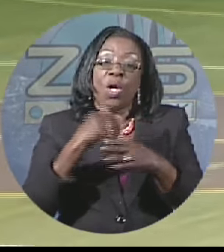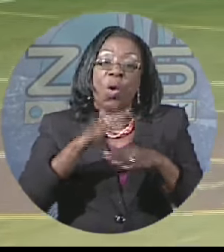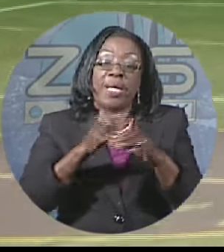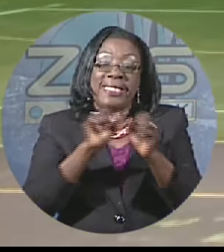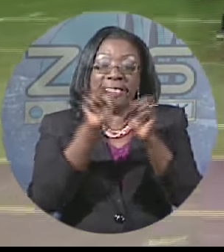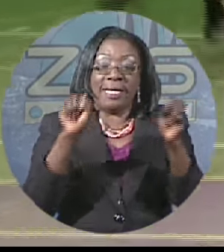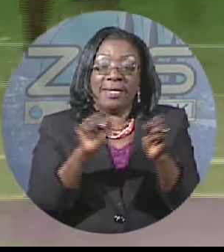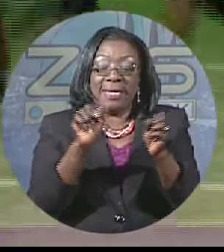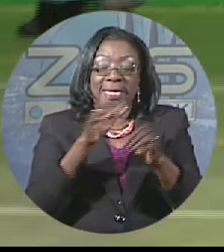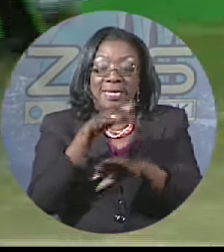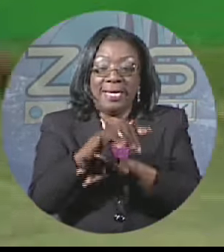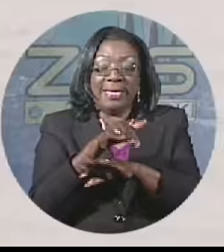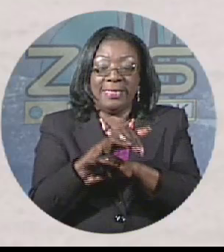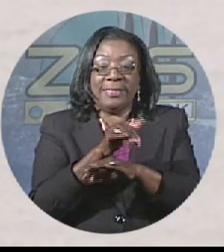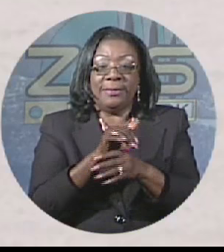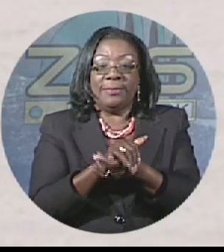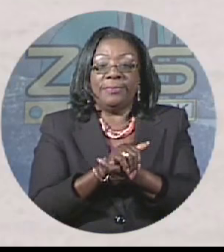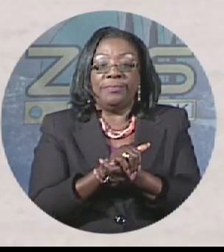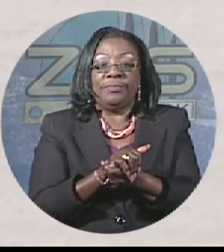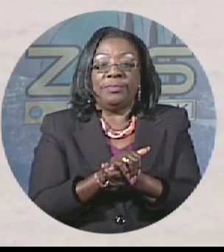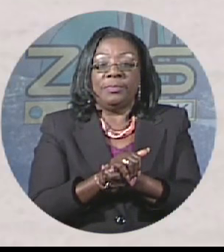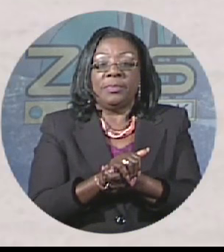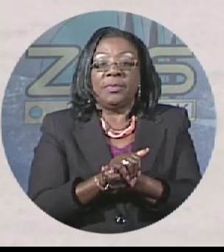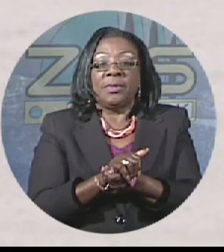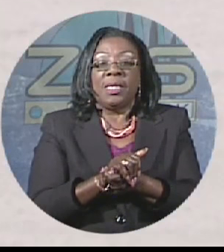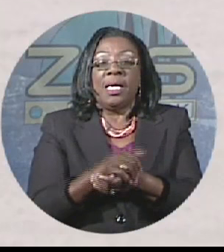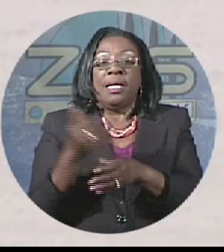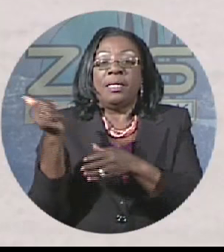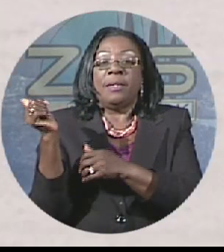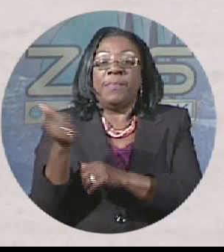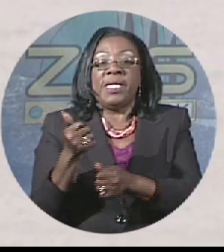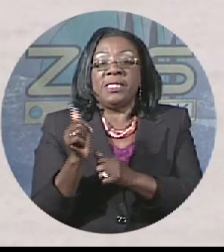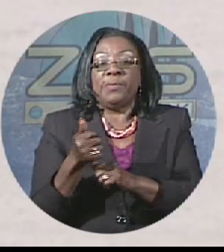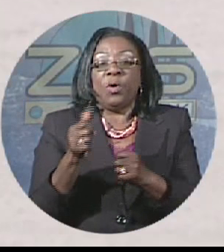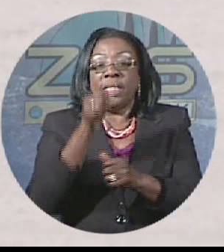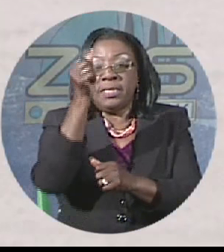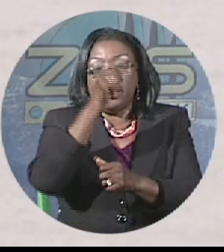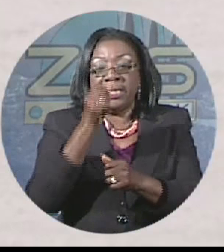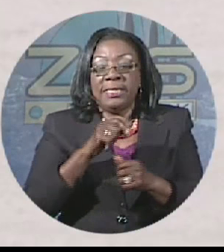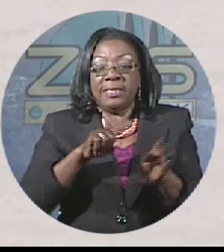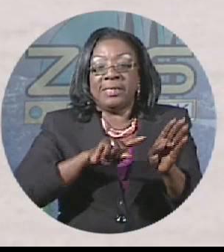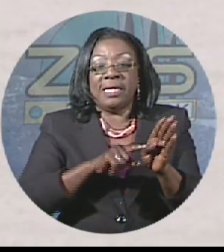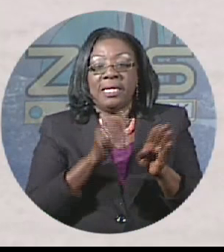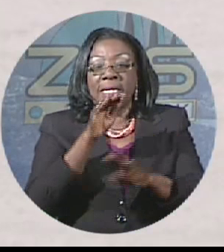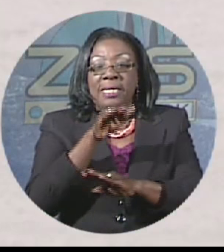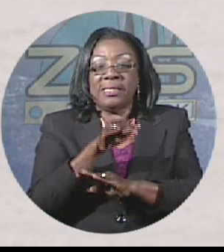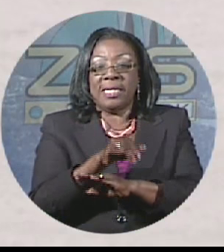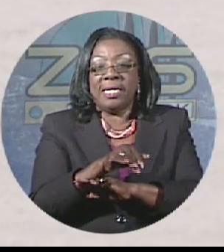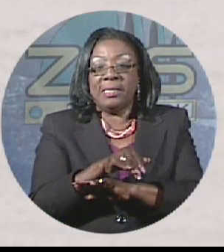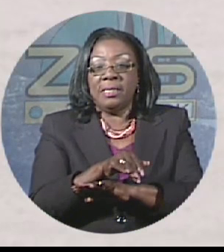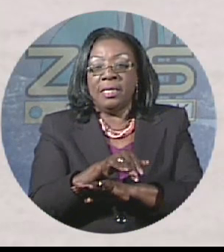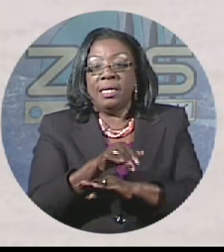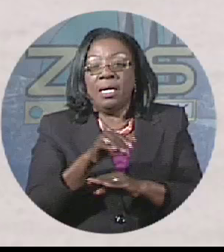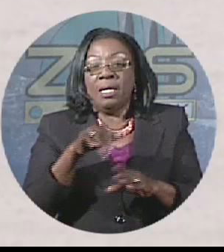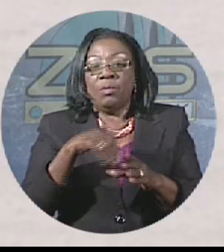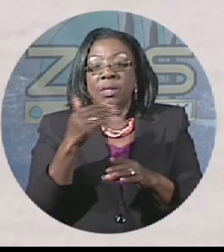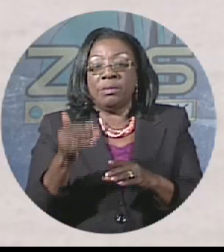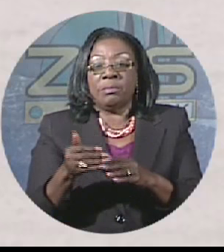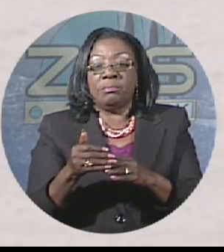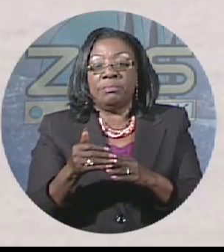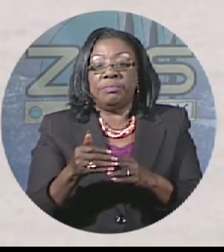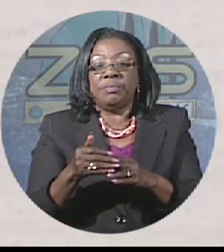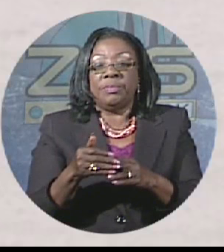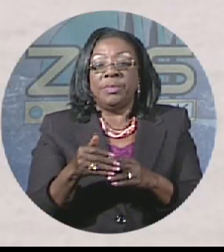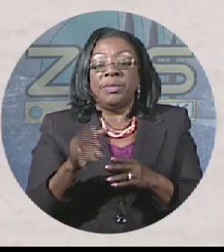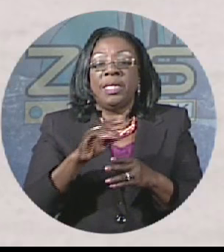Total Sports, I am Julian Gibson. The minor league baseball season opening last night, and what a coming out party for Jesrado